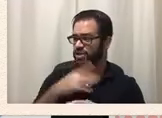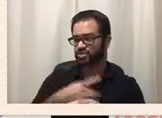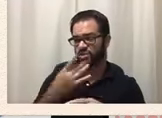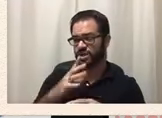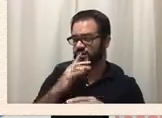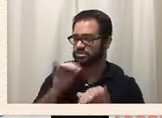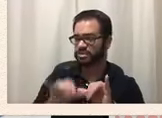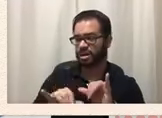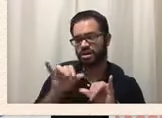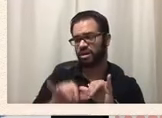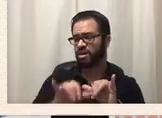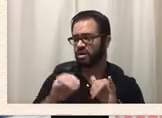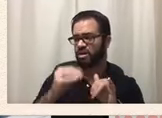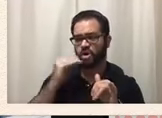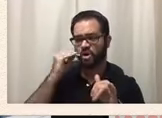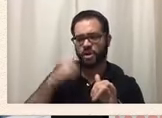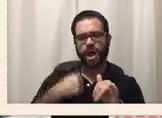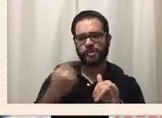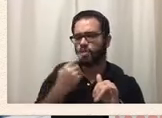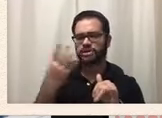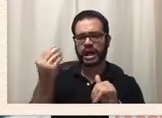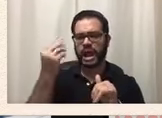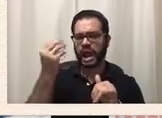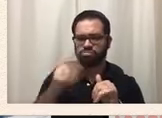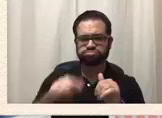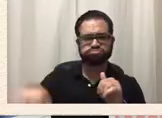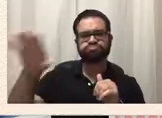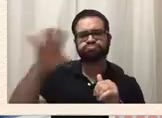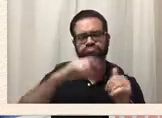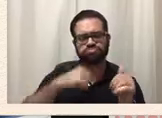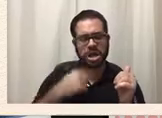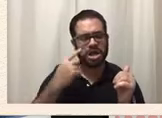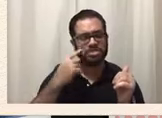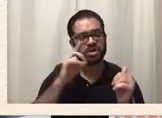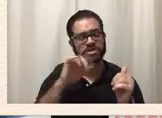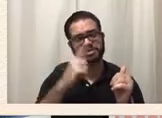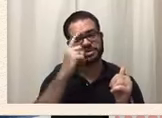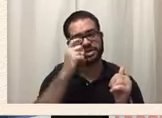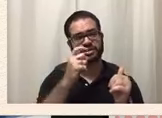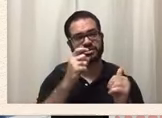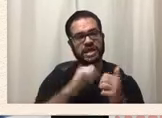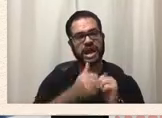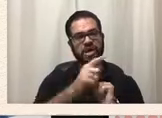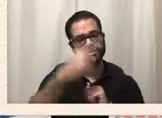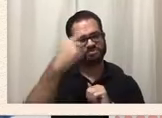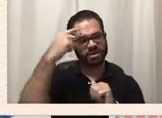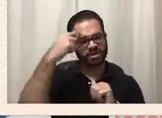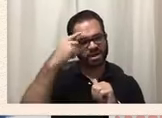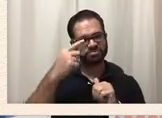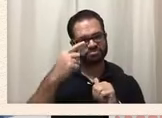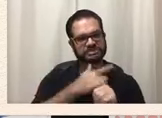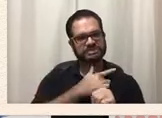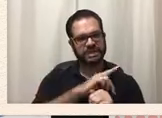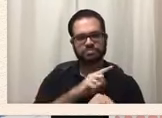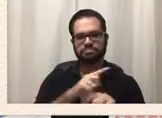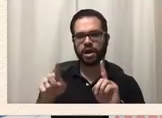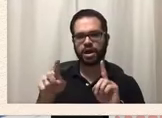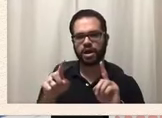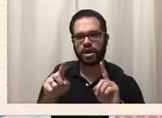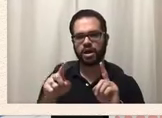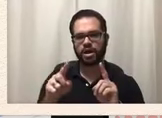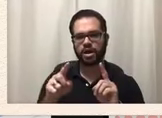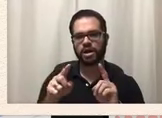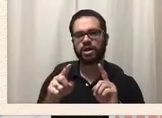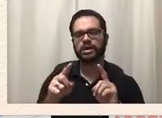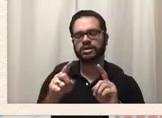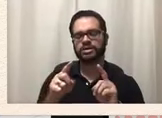he's always out and about." And I thought that was just because of how he was wired, but which is true to a certain extent. But